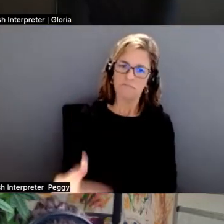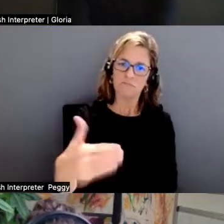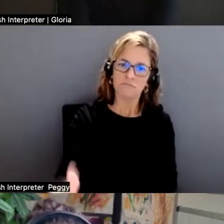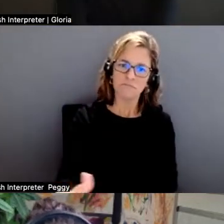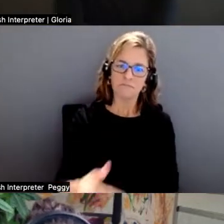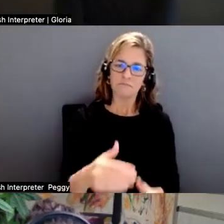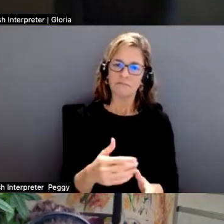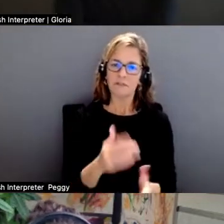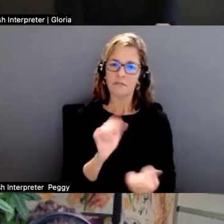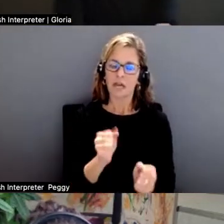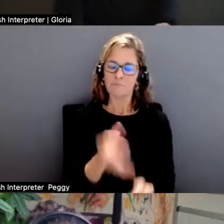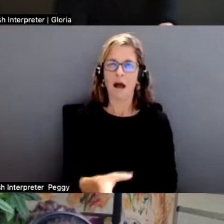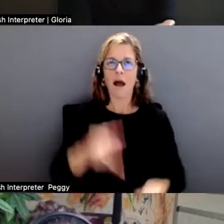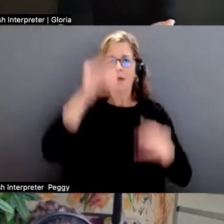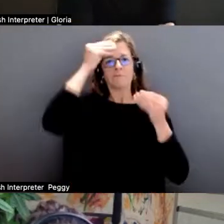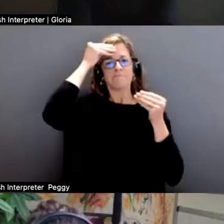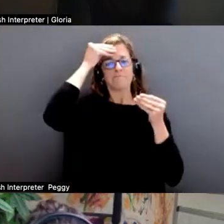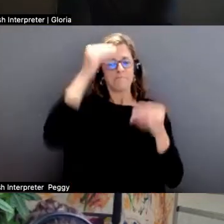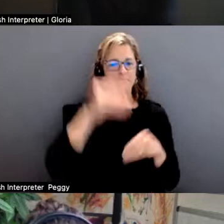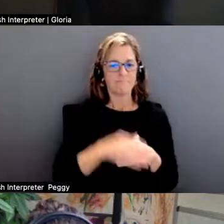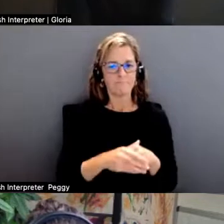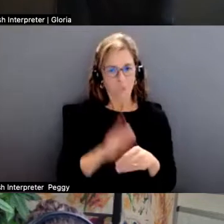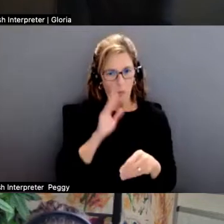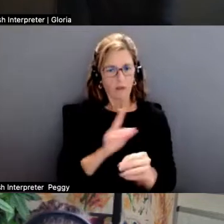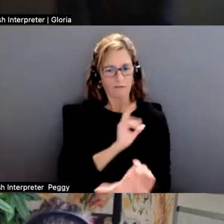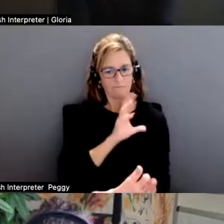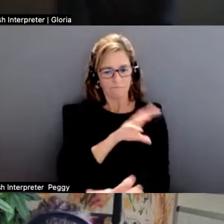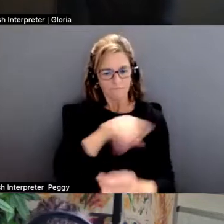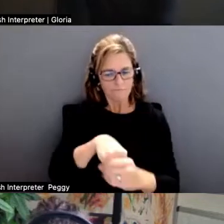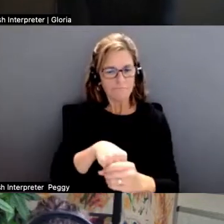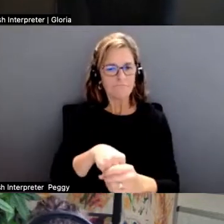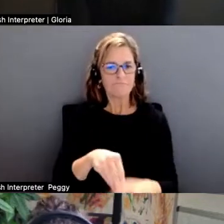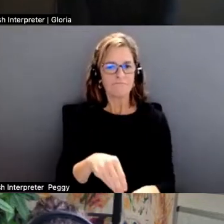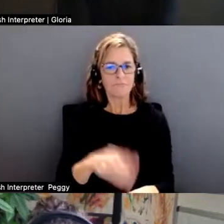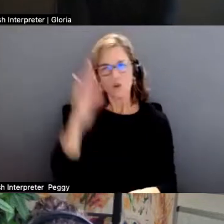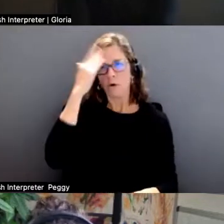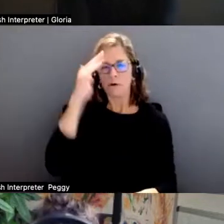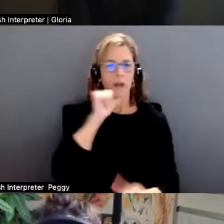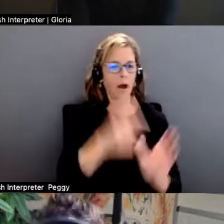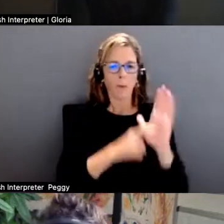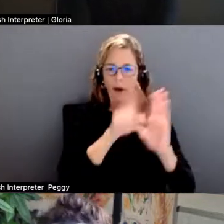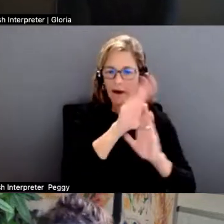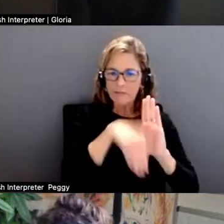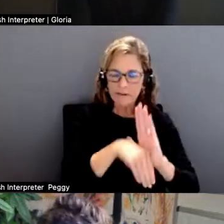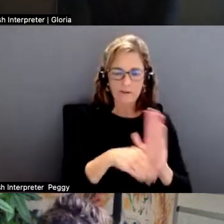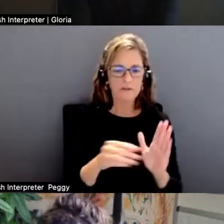So they'll do it, they're more apt to spend a few minutes and do that.